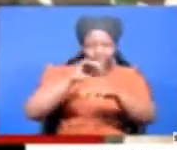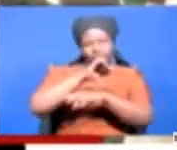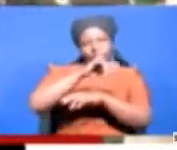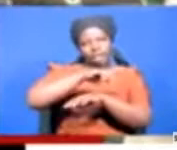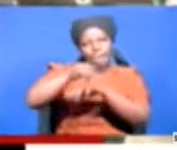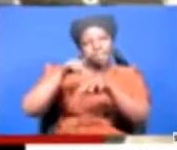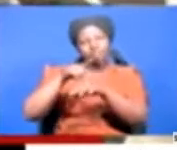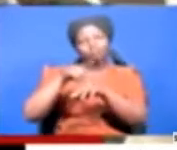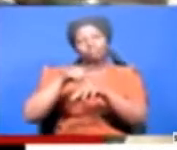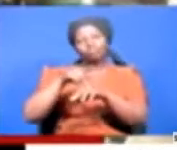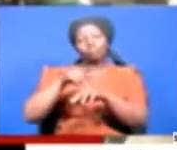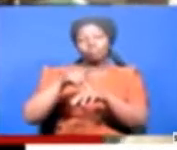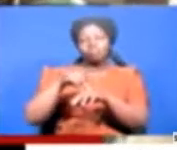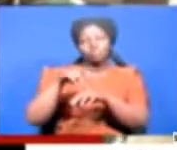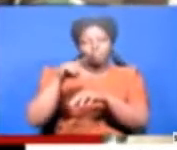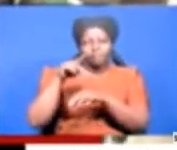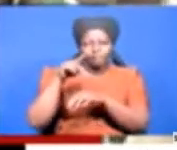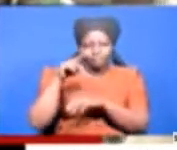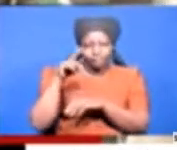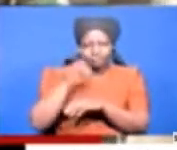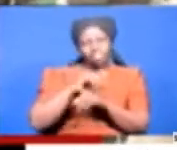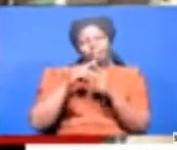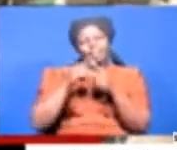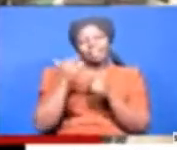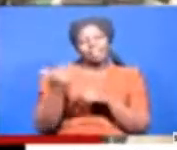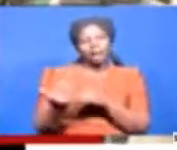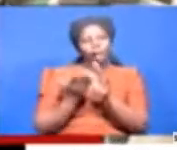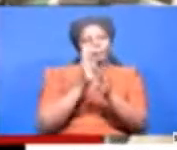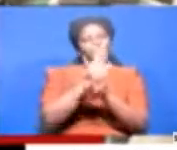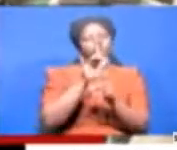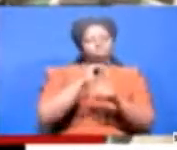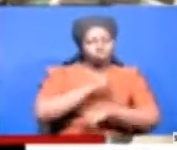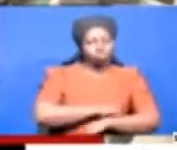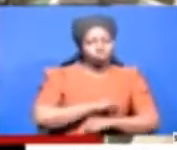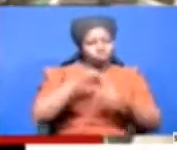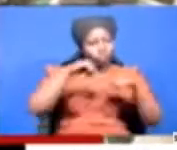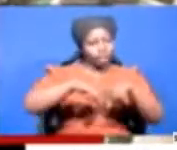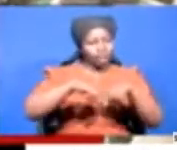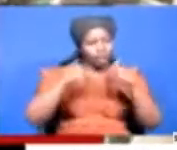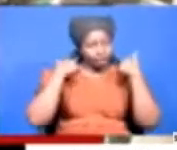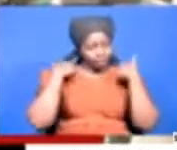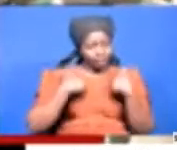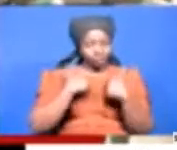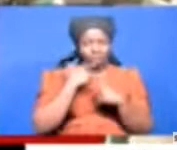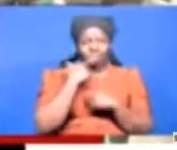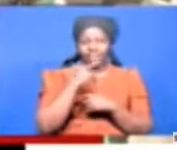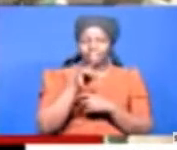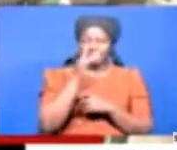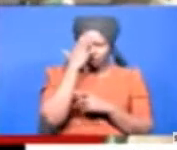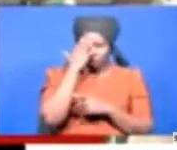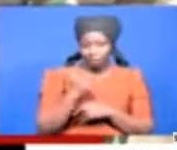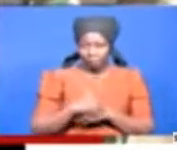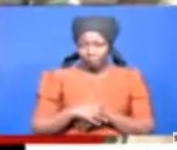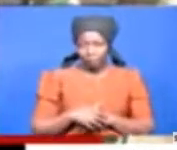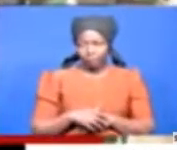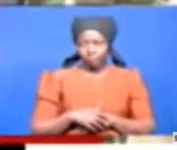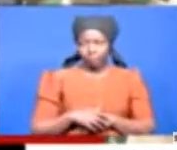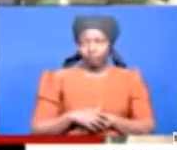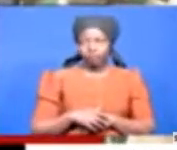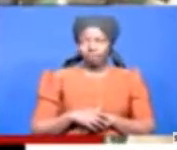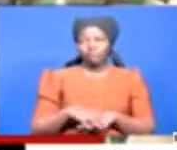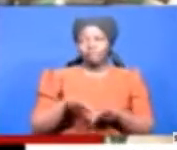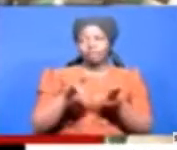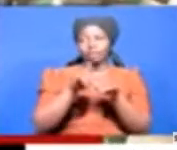the child has only gone back to school today. I am saying this as a parent and